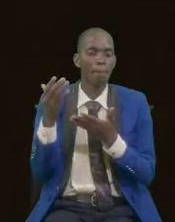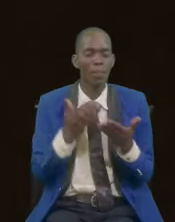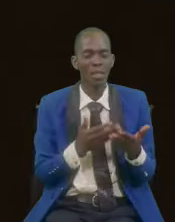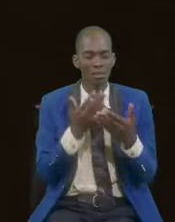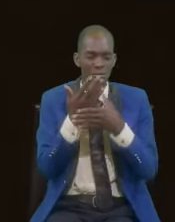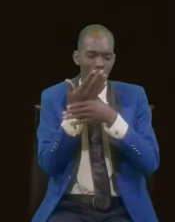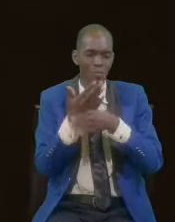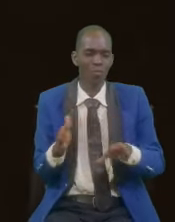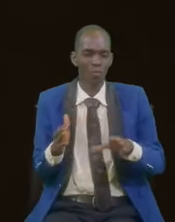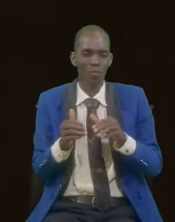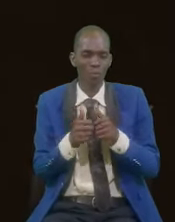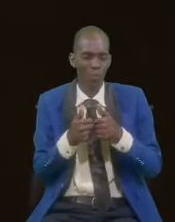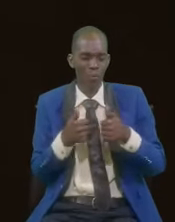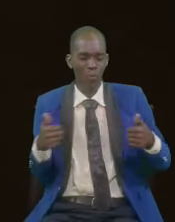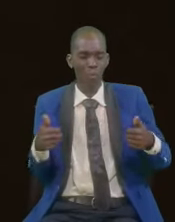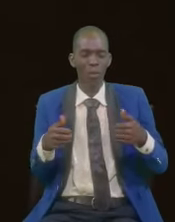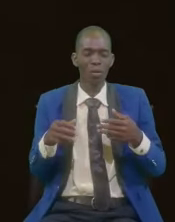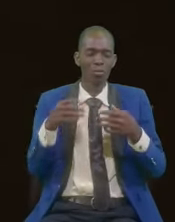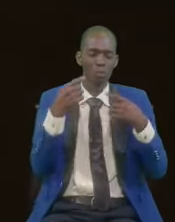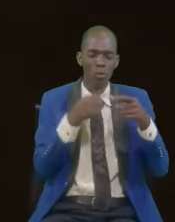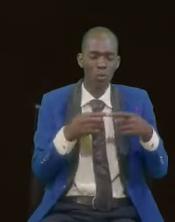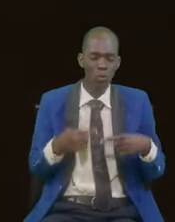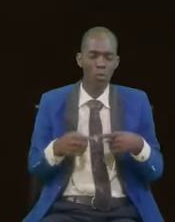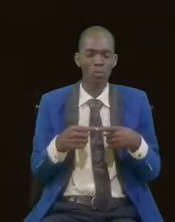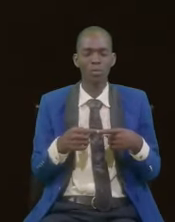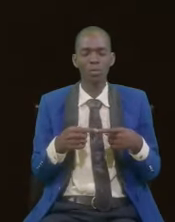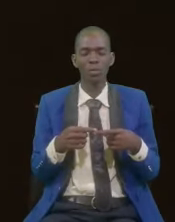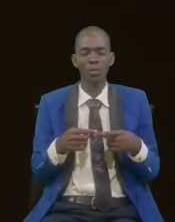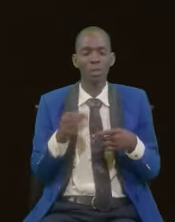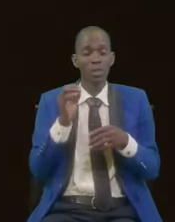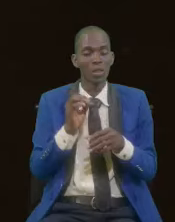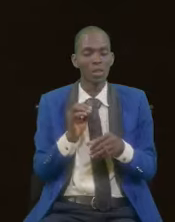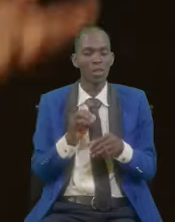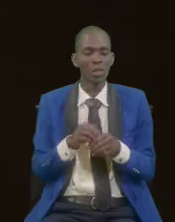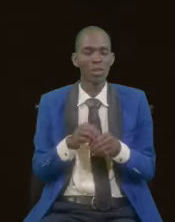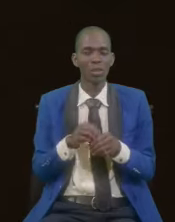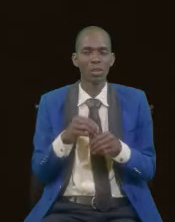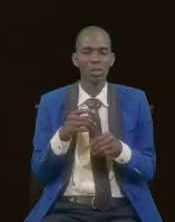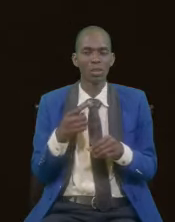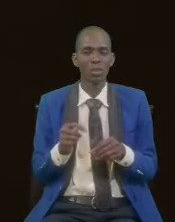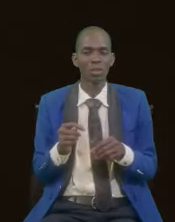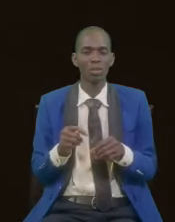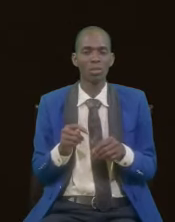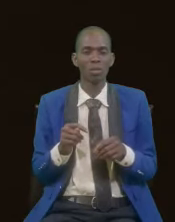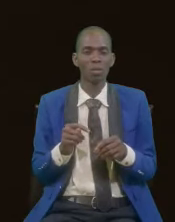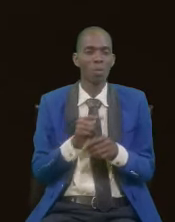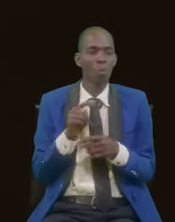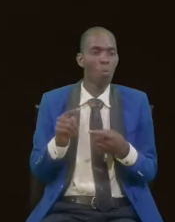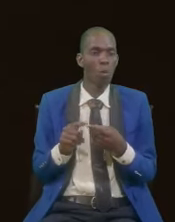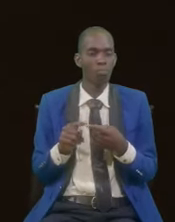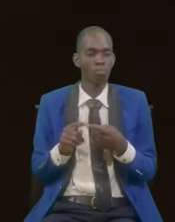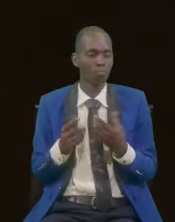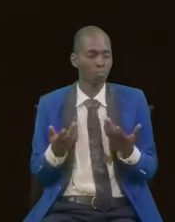division, conflict, protests in a nation? When they, you know, this